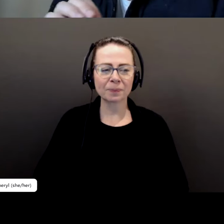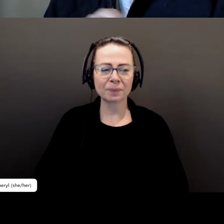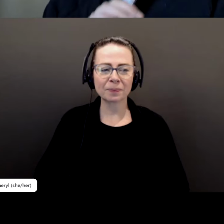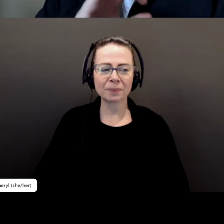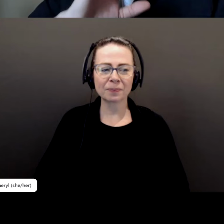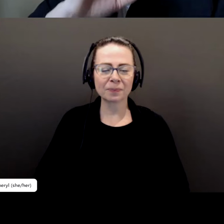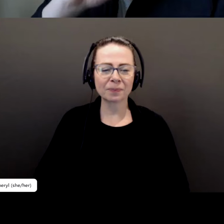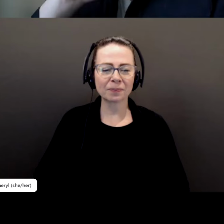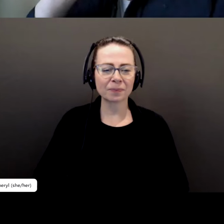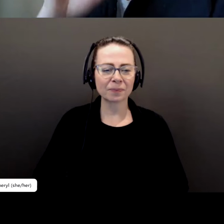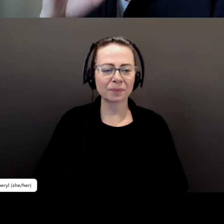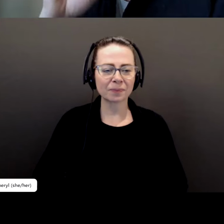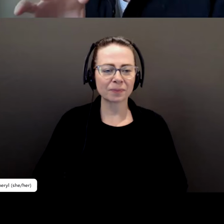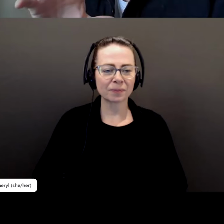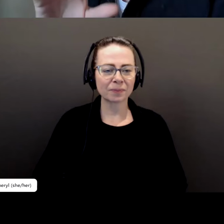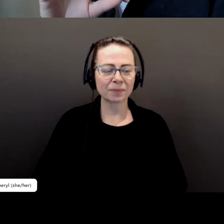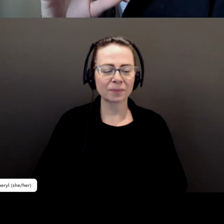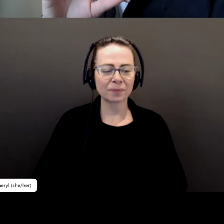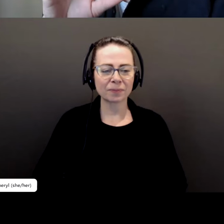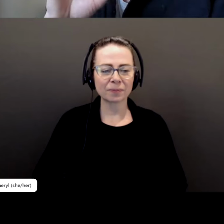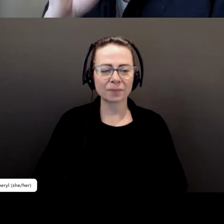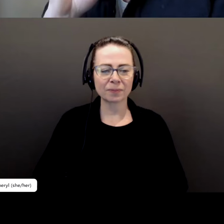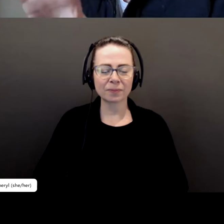things that I see in this